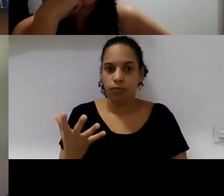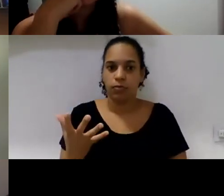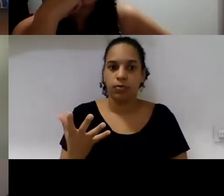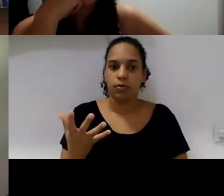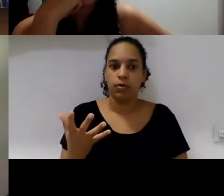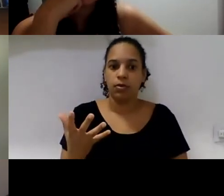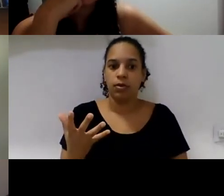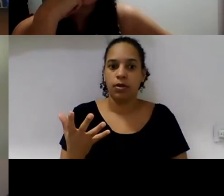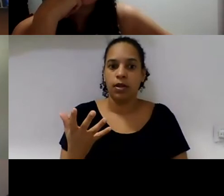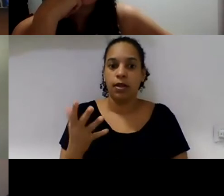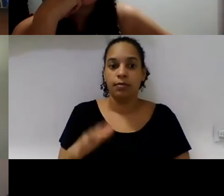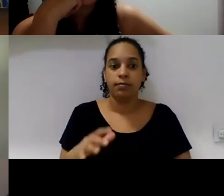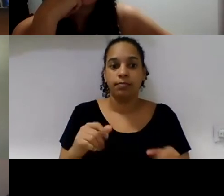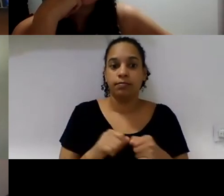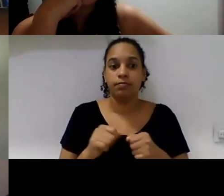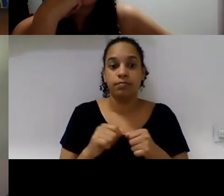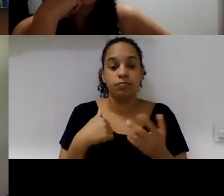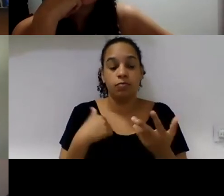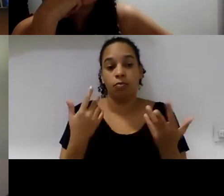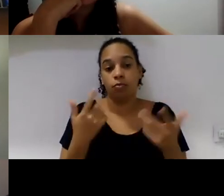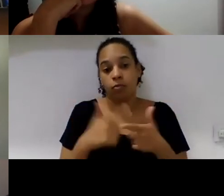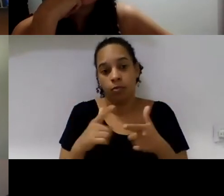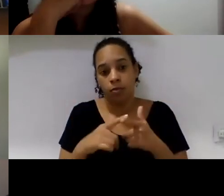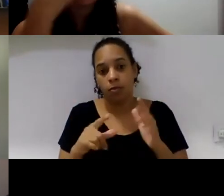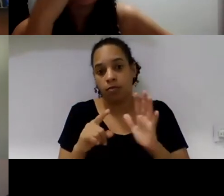is a continued crisis, the crisis between